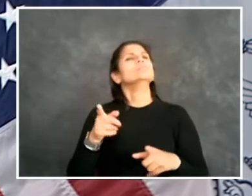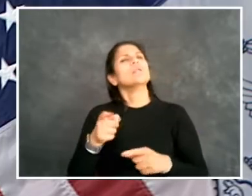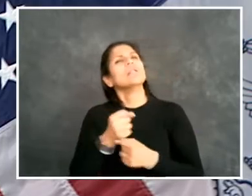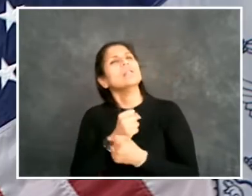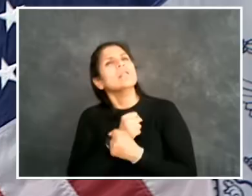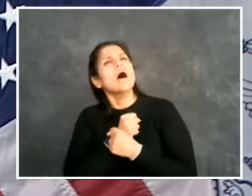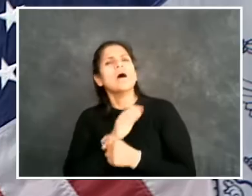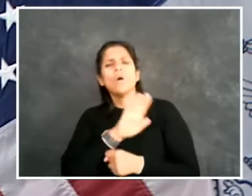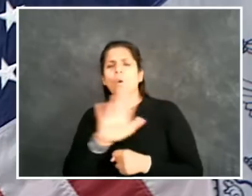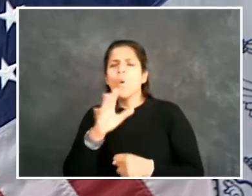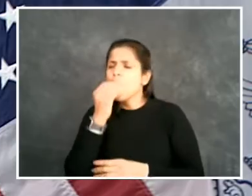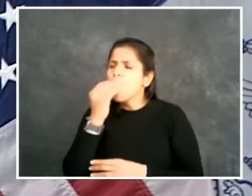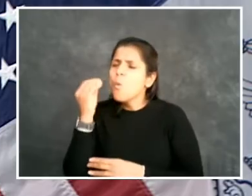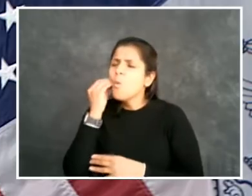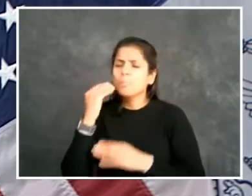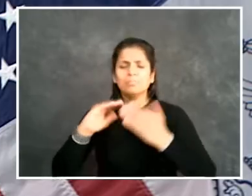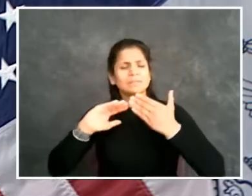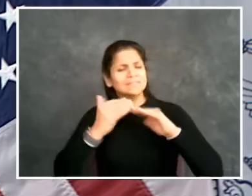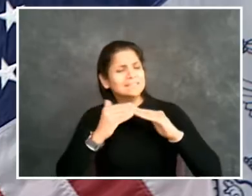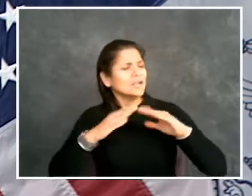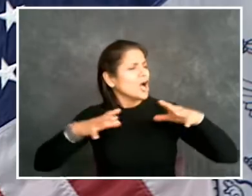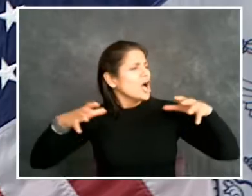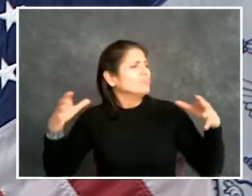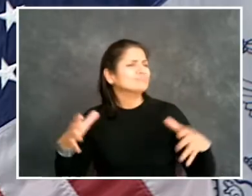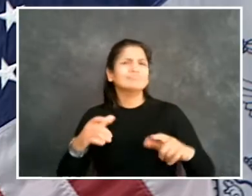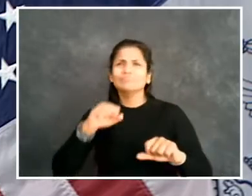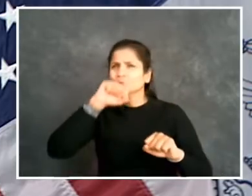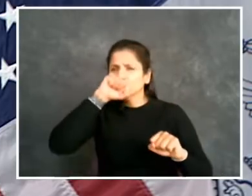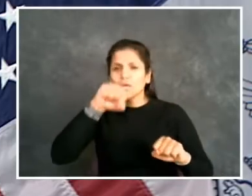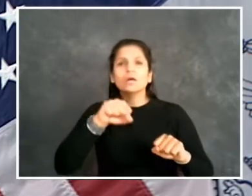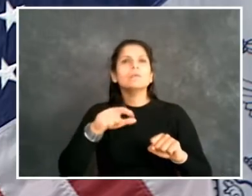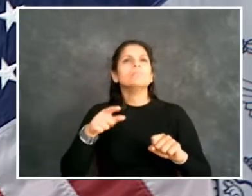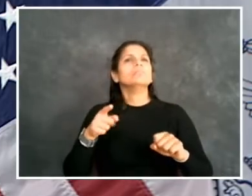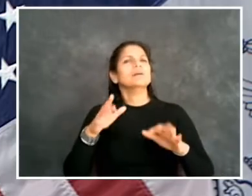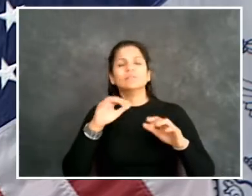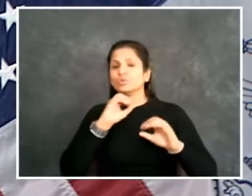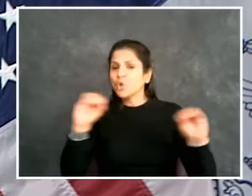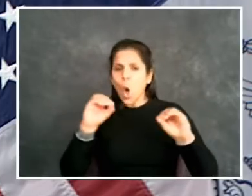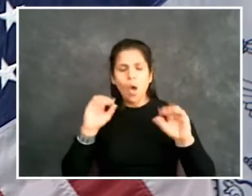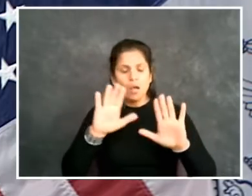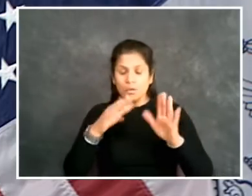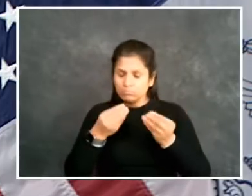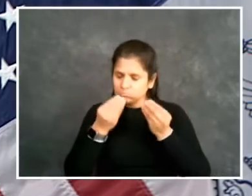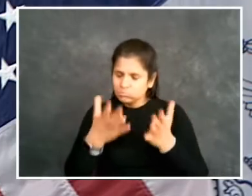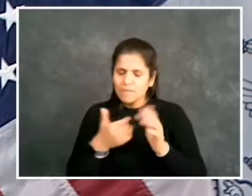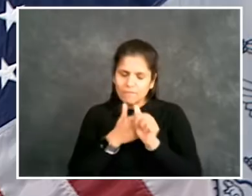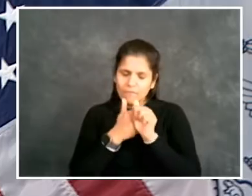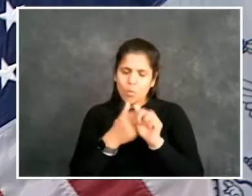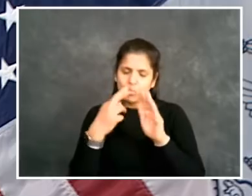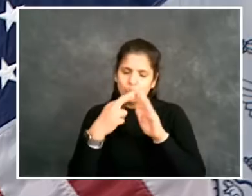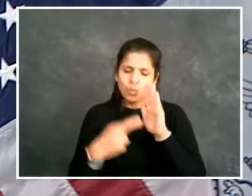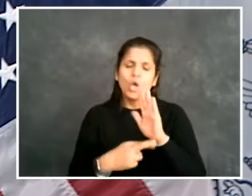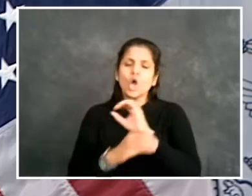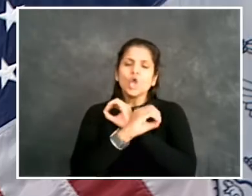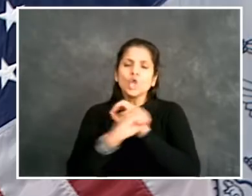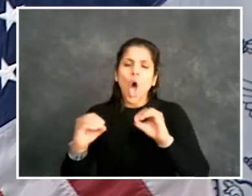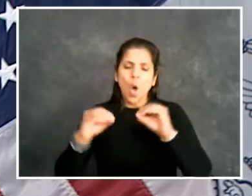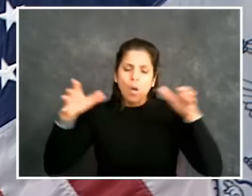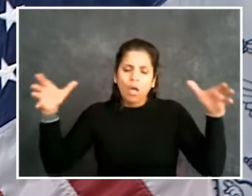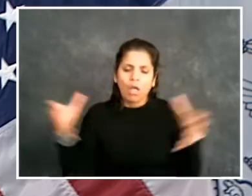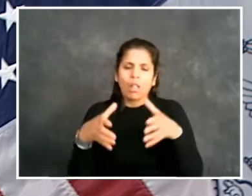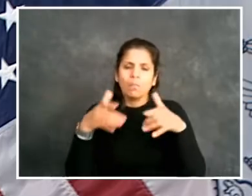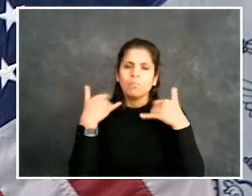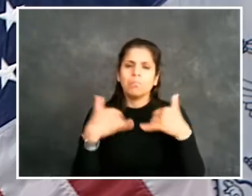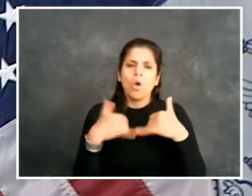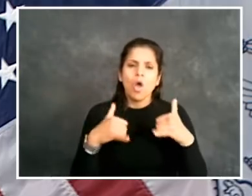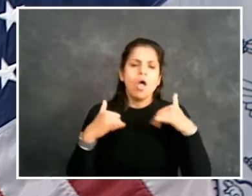disease, and people will die as a result. And the most likely people to die are our elders. So this is a matter where everyone has to